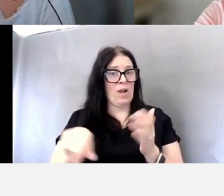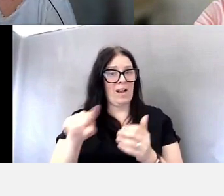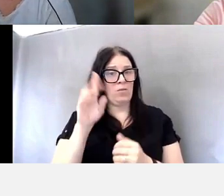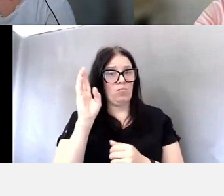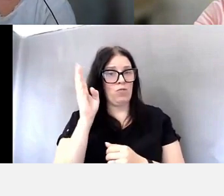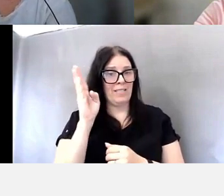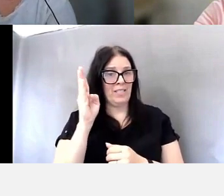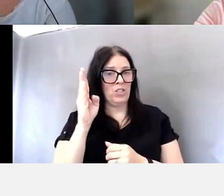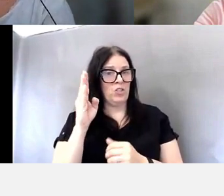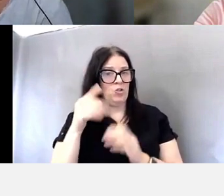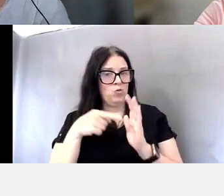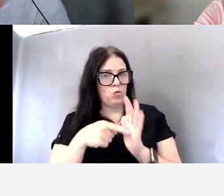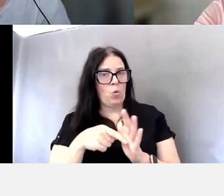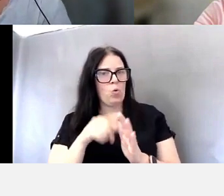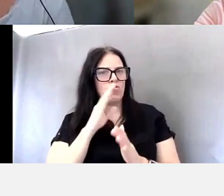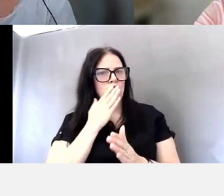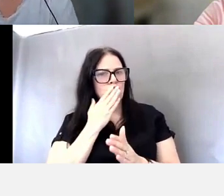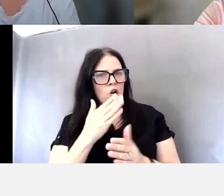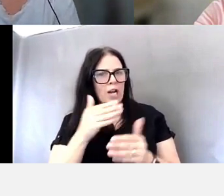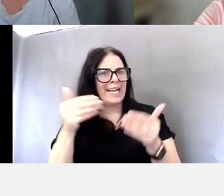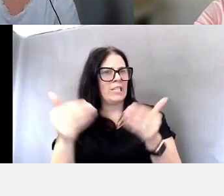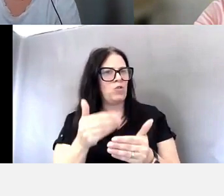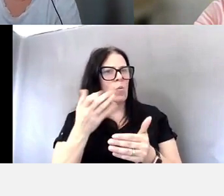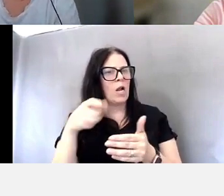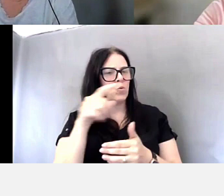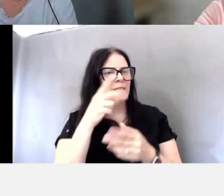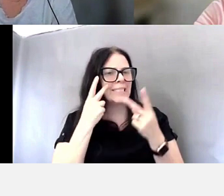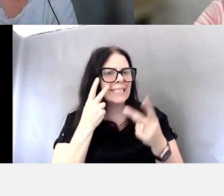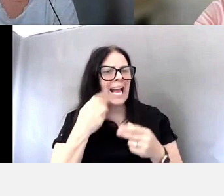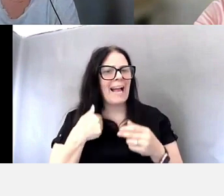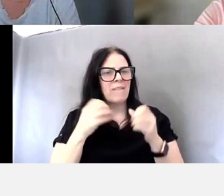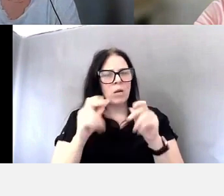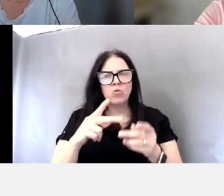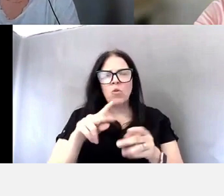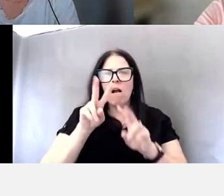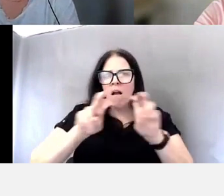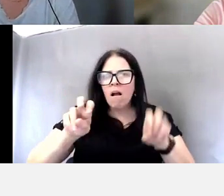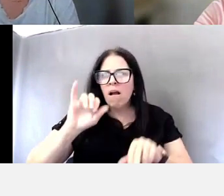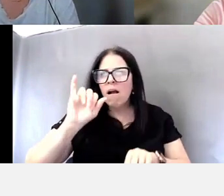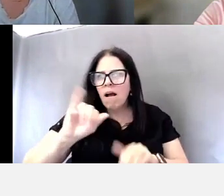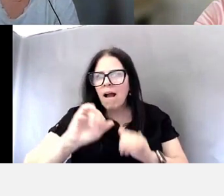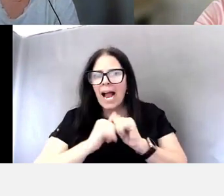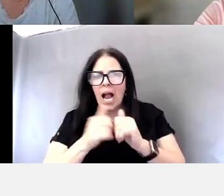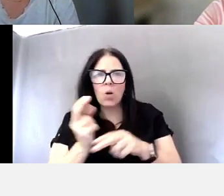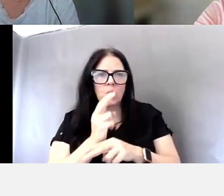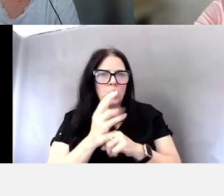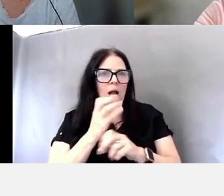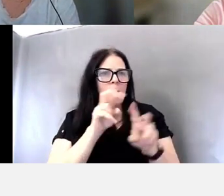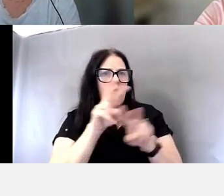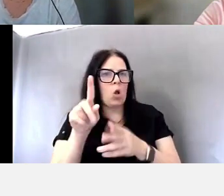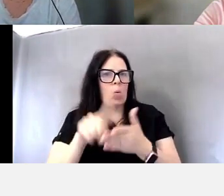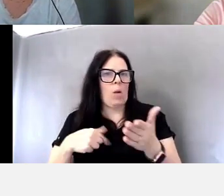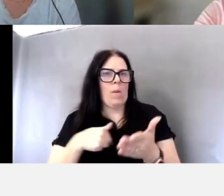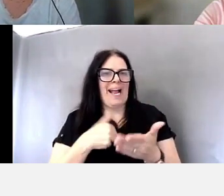a good introduction and a good chance for you to ask some questions and take a look at the collection.